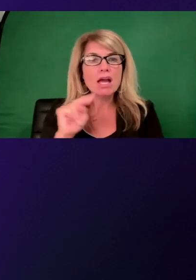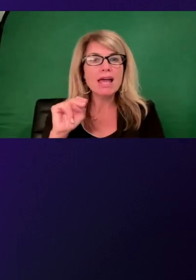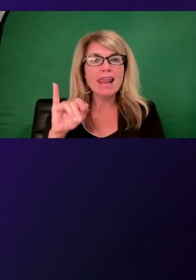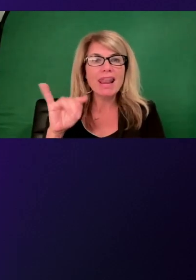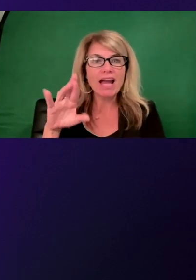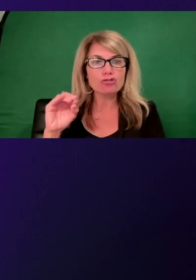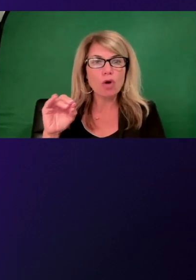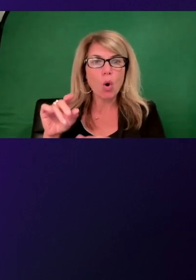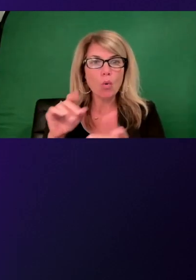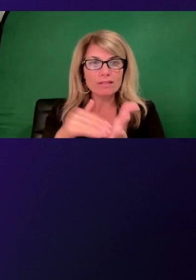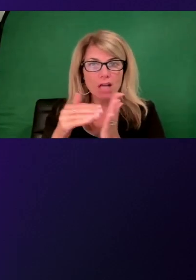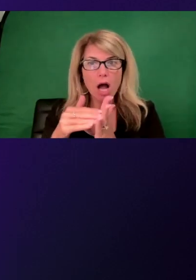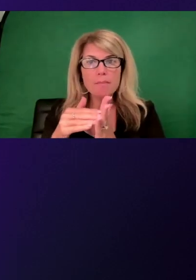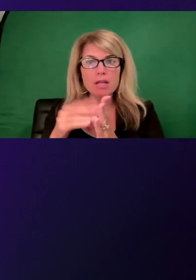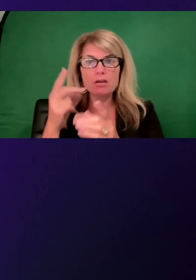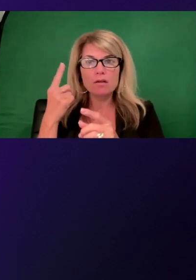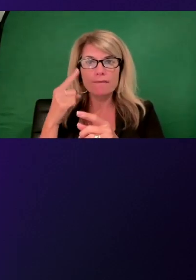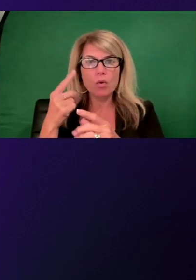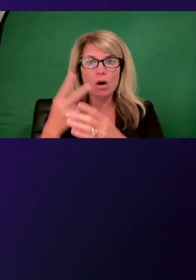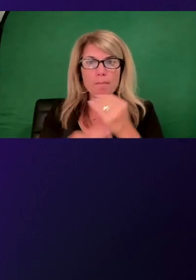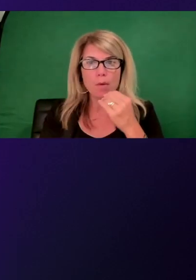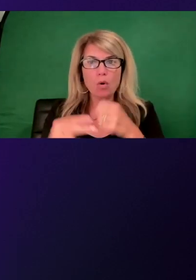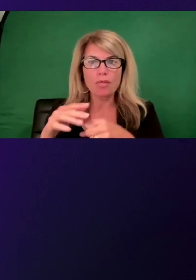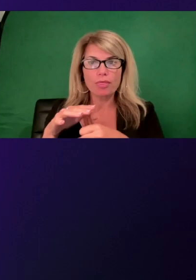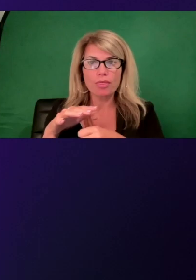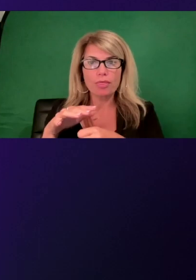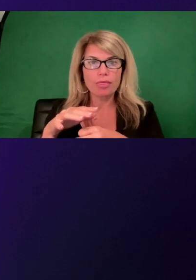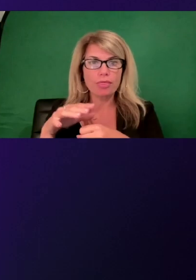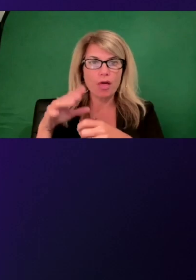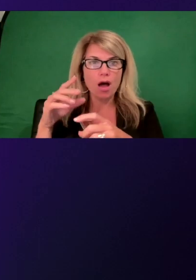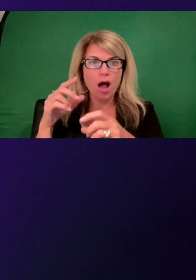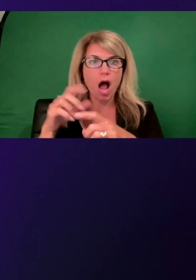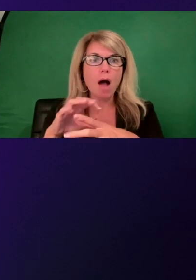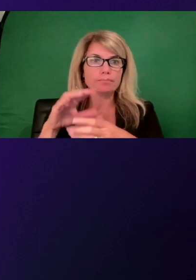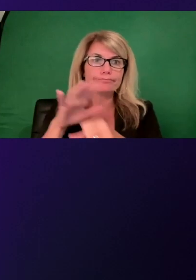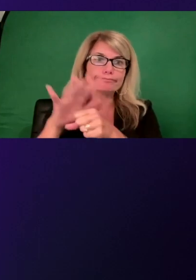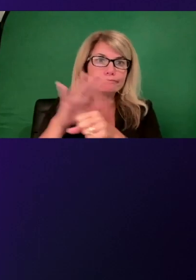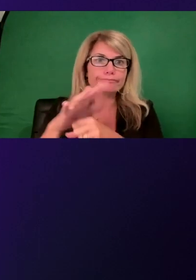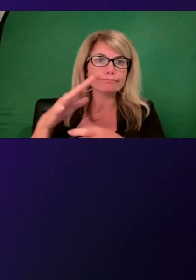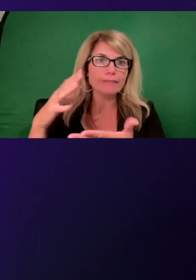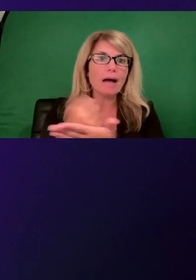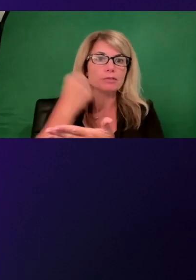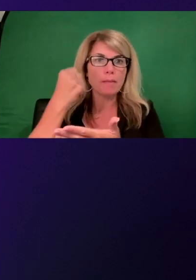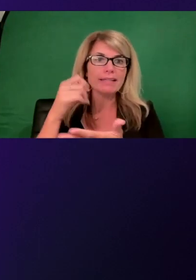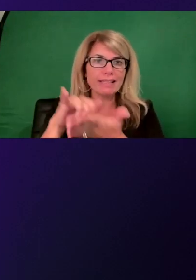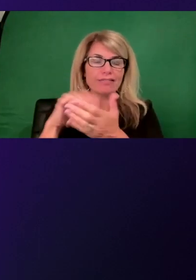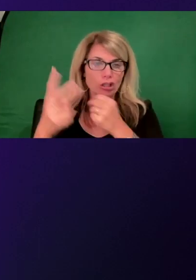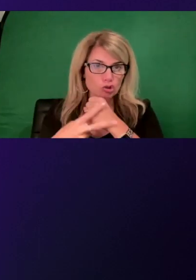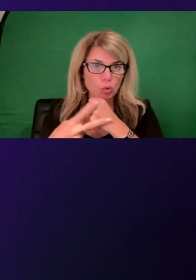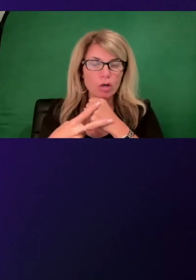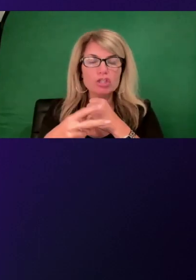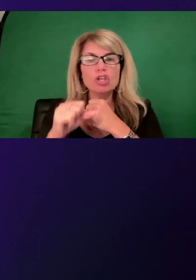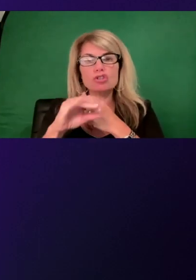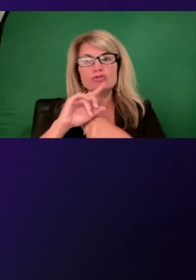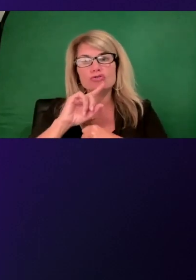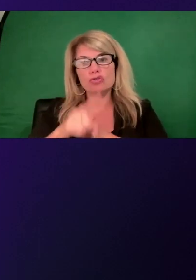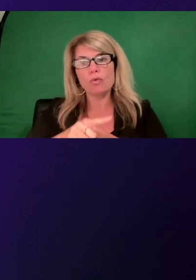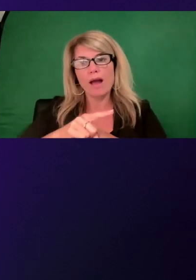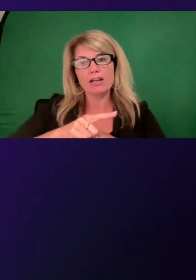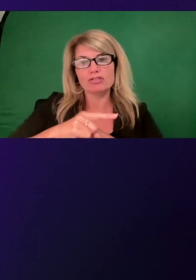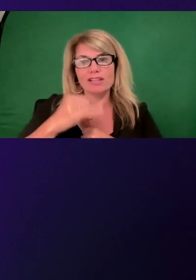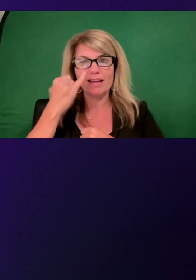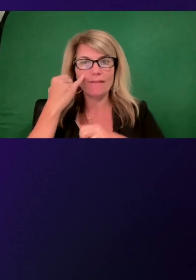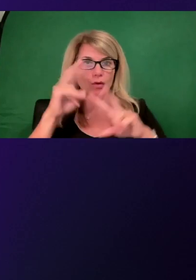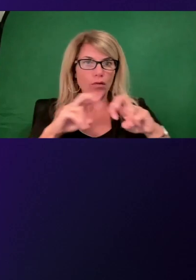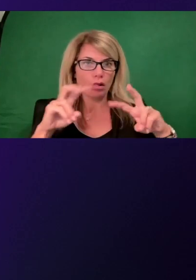local attached instance stores with storage optimized instances, as well as for EBS IO2 Block Express. So that's actually, if you look at it,